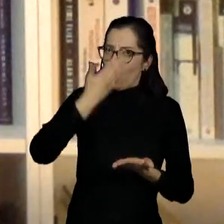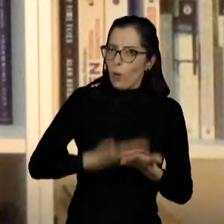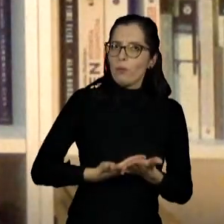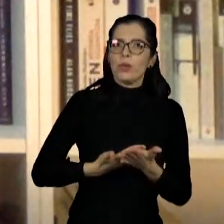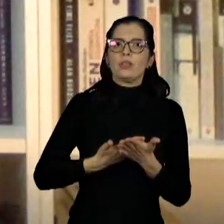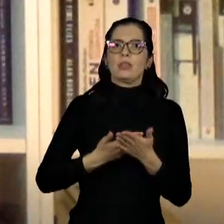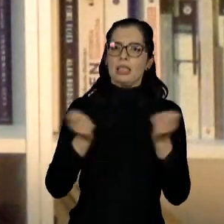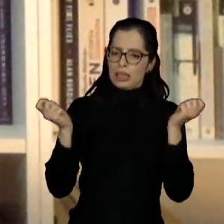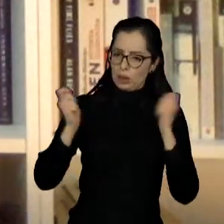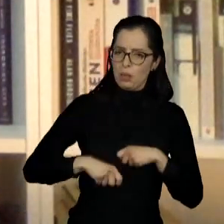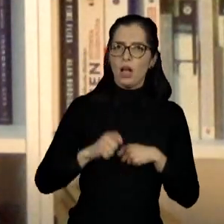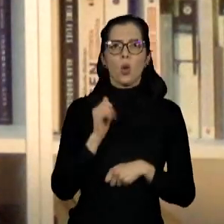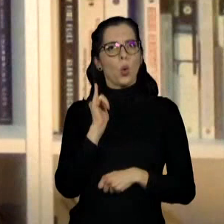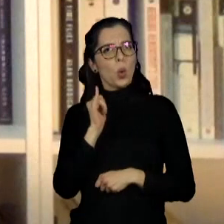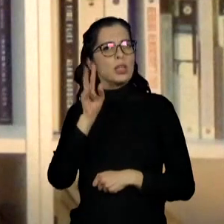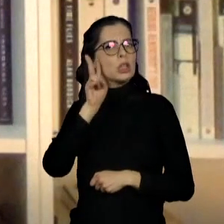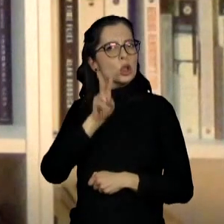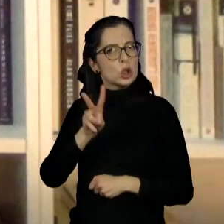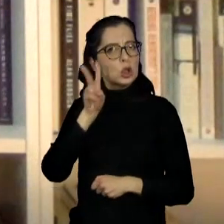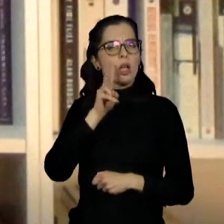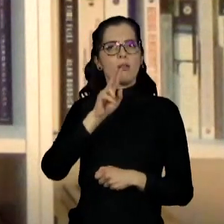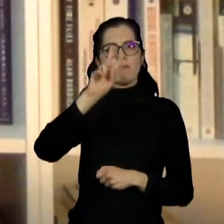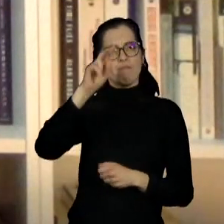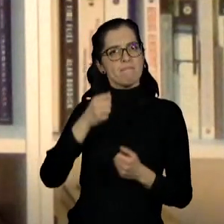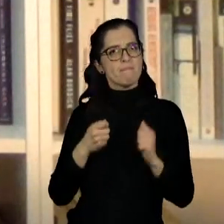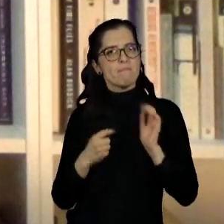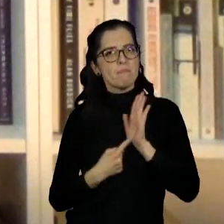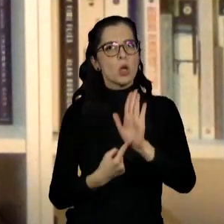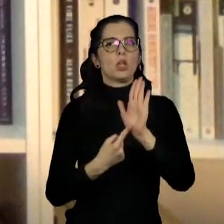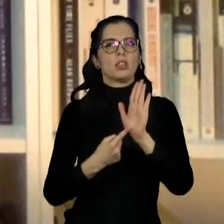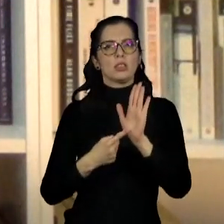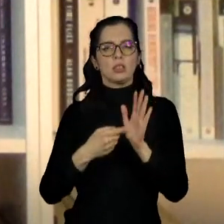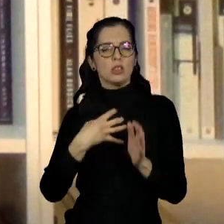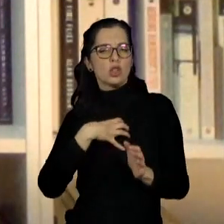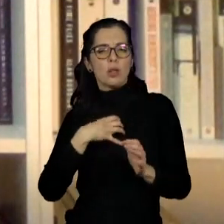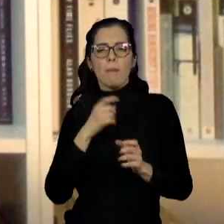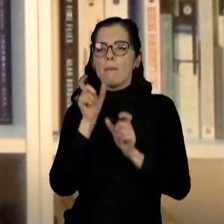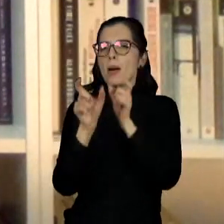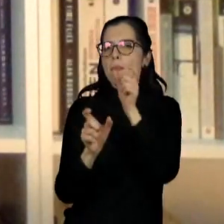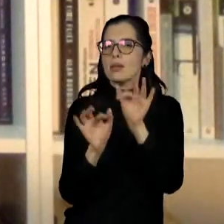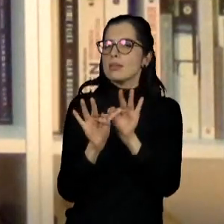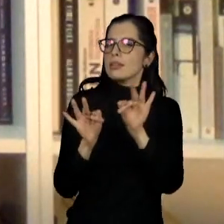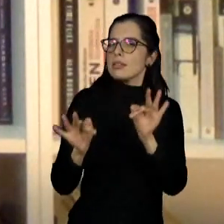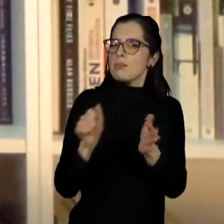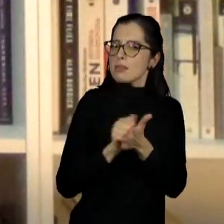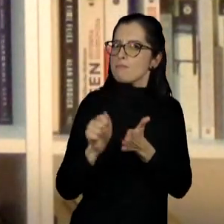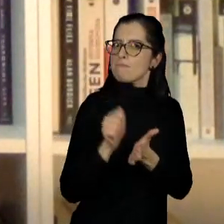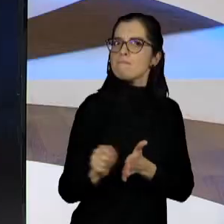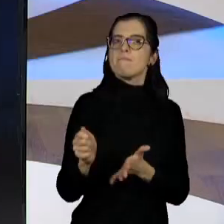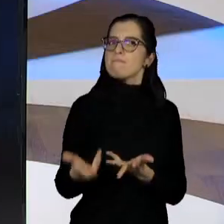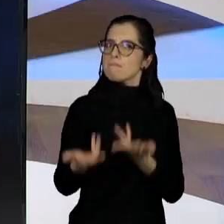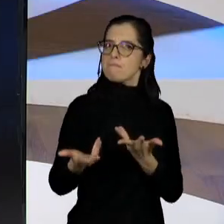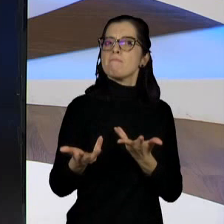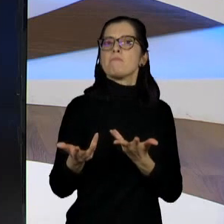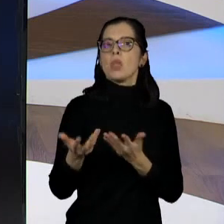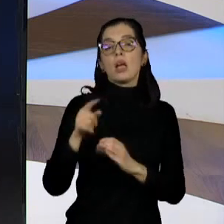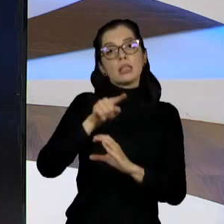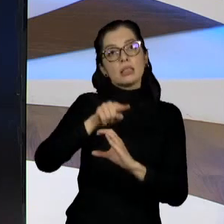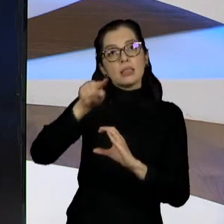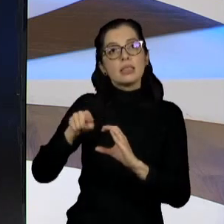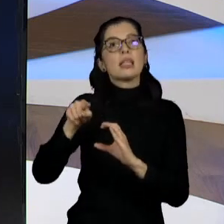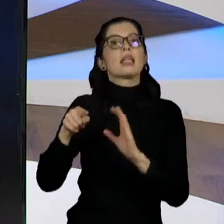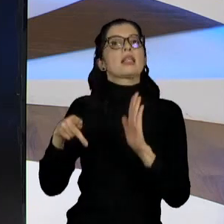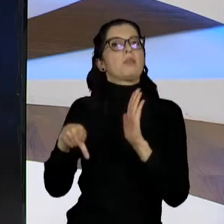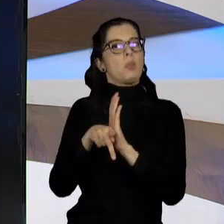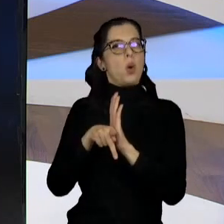tell the story. And it's only when you have that confidence you find that you can actually tell the story in simple language. Science is